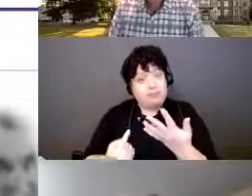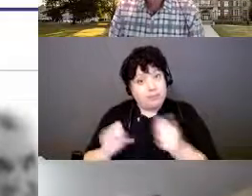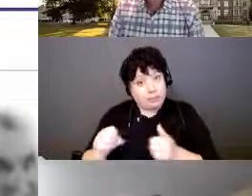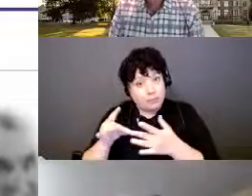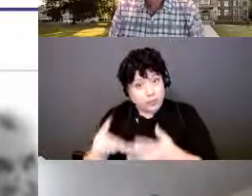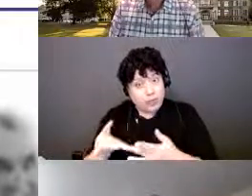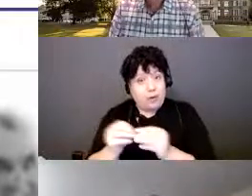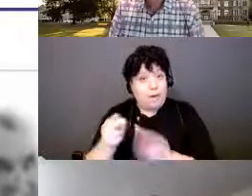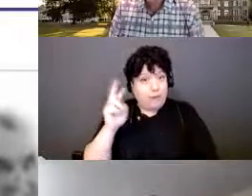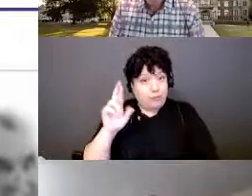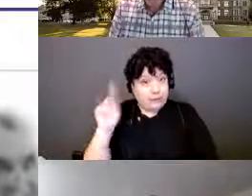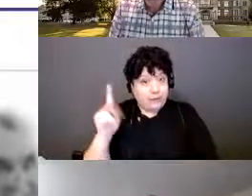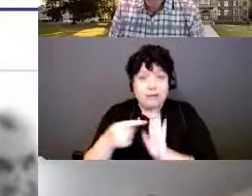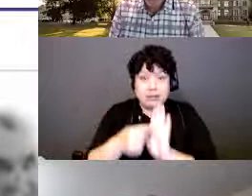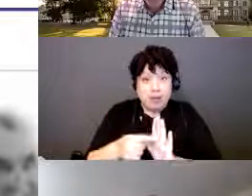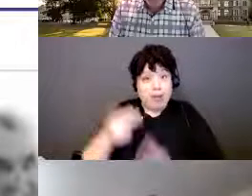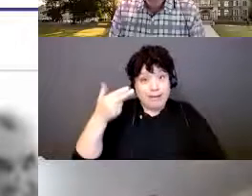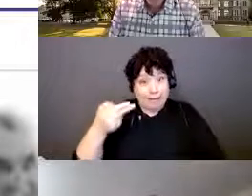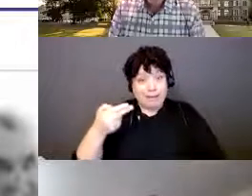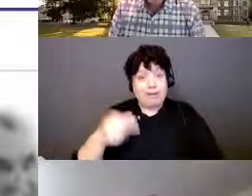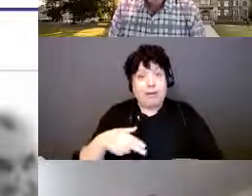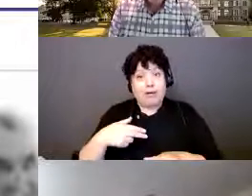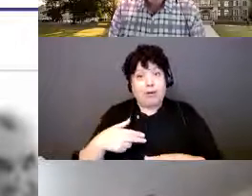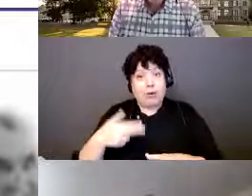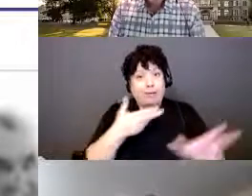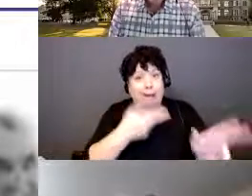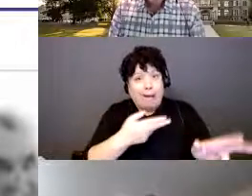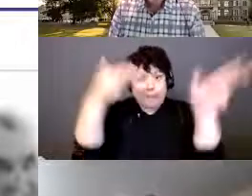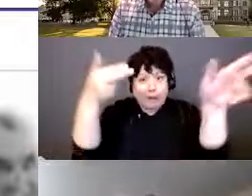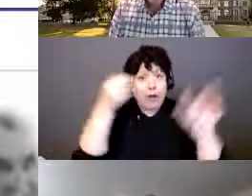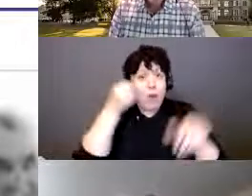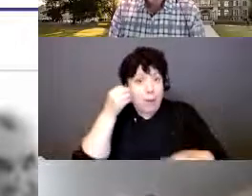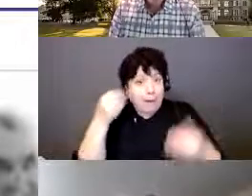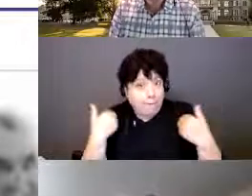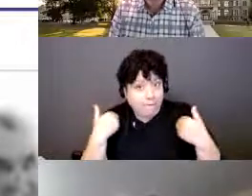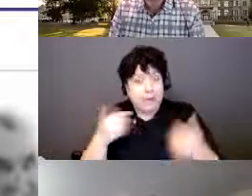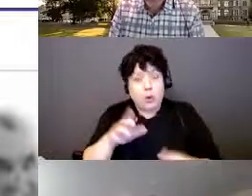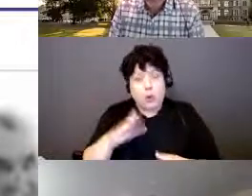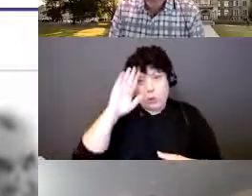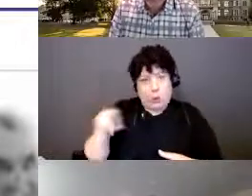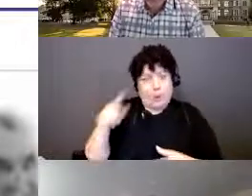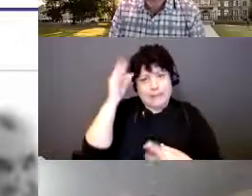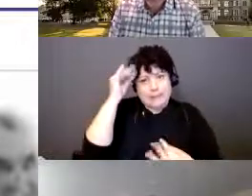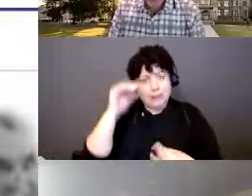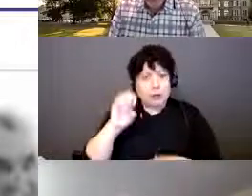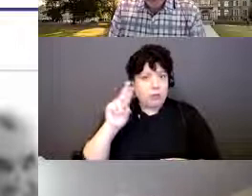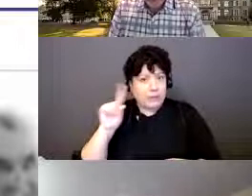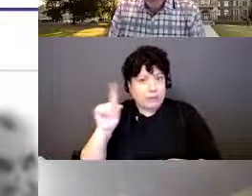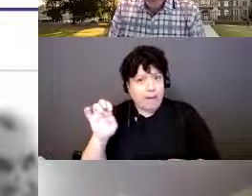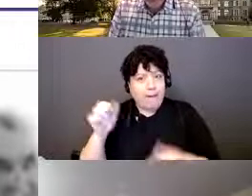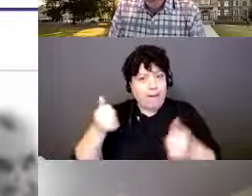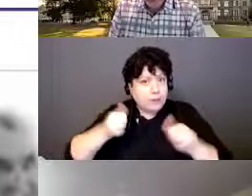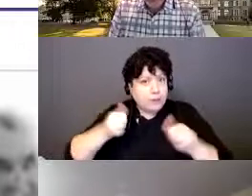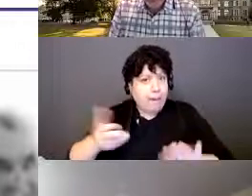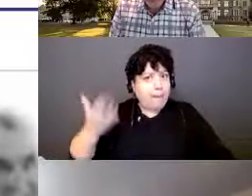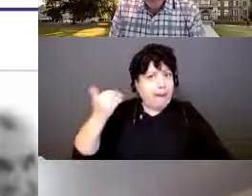about guns in the homes and prior instances of suicide, and if things are happening, maybe there's approaches that we can take to